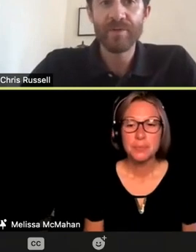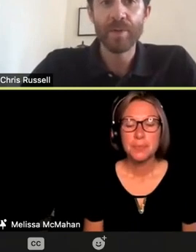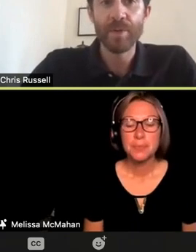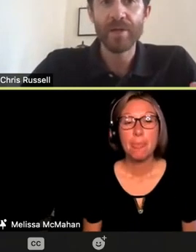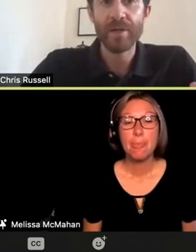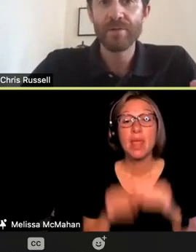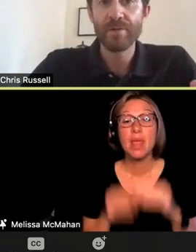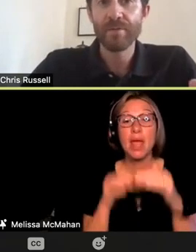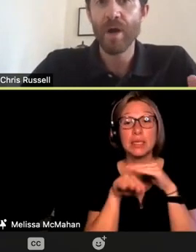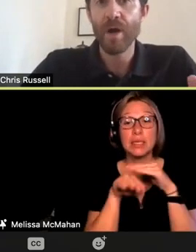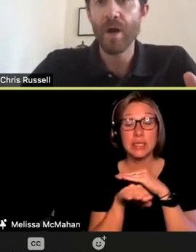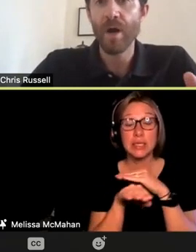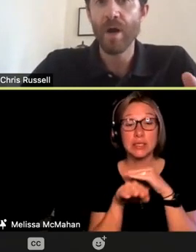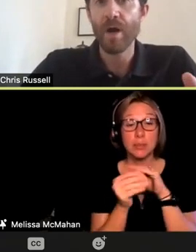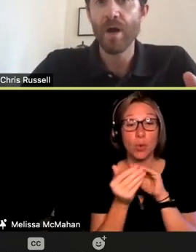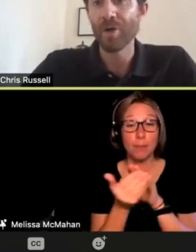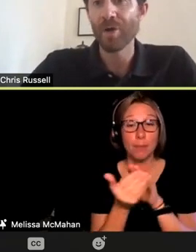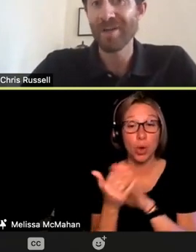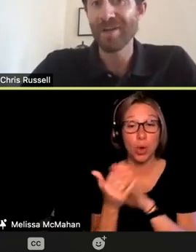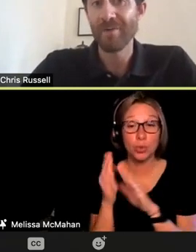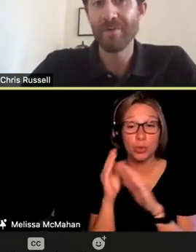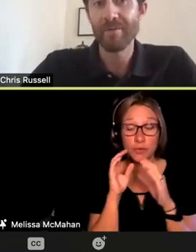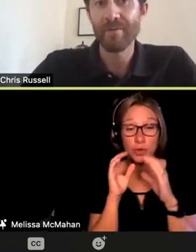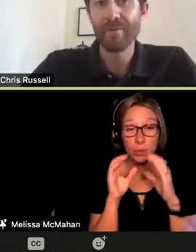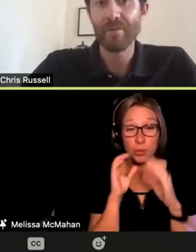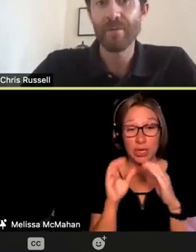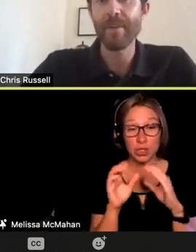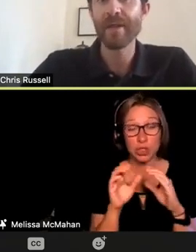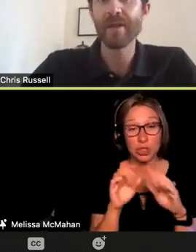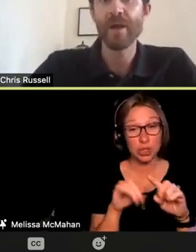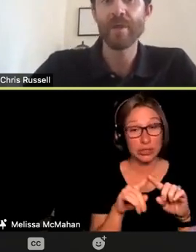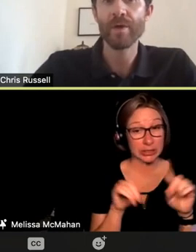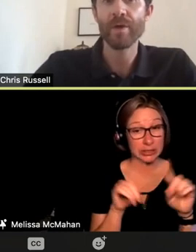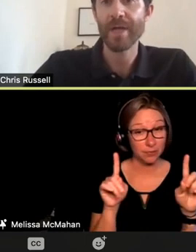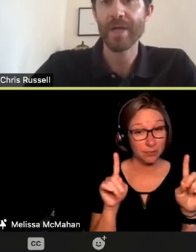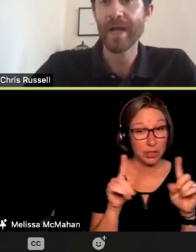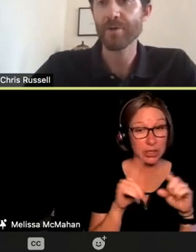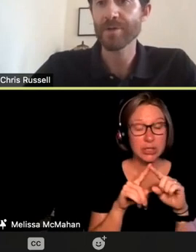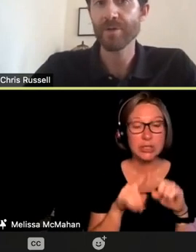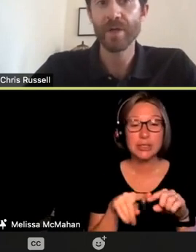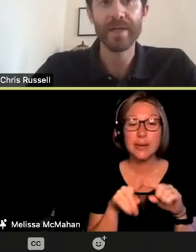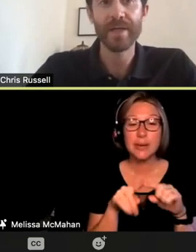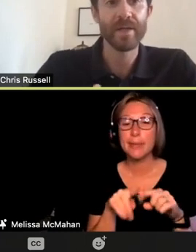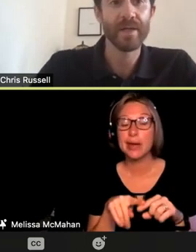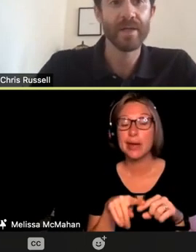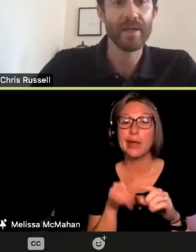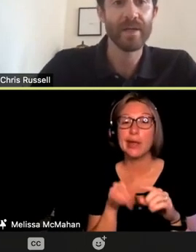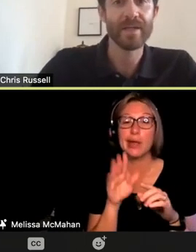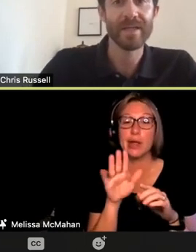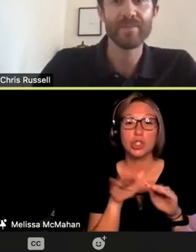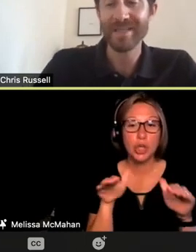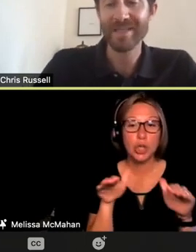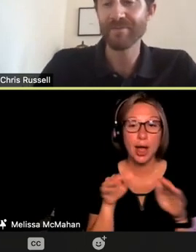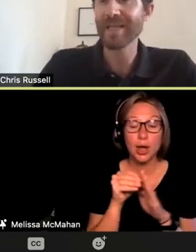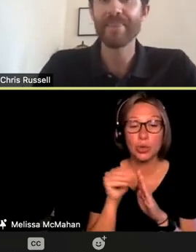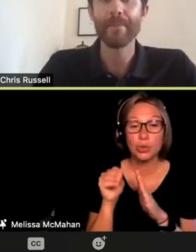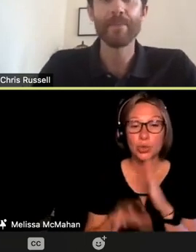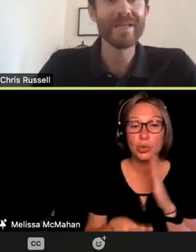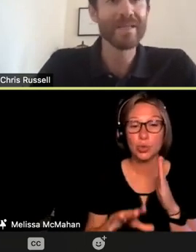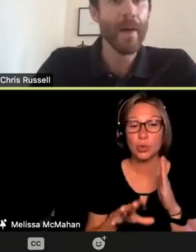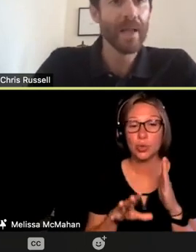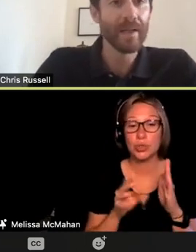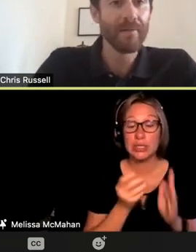Accessible modes of communication look different depending on whether your child or student is